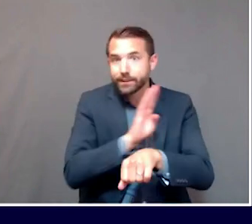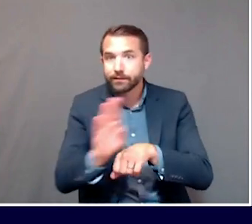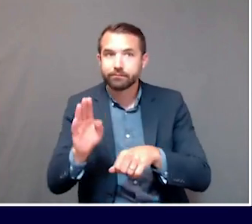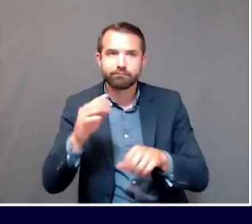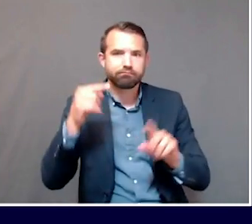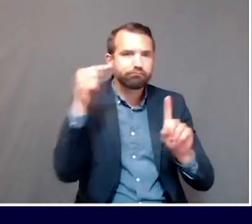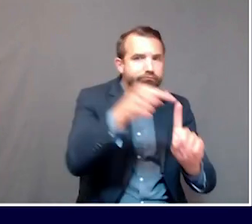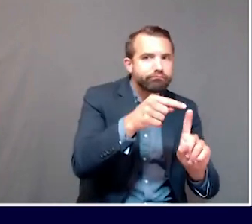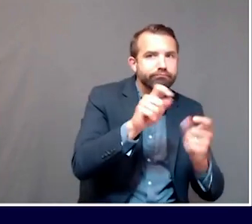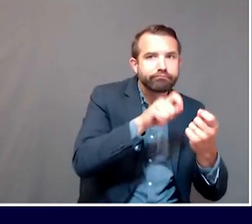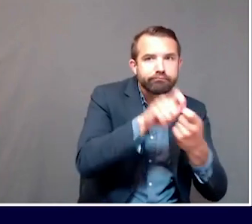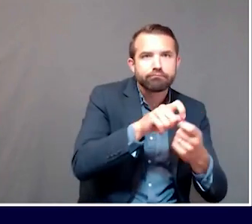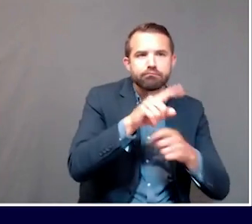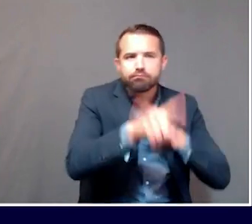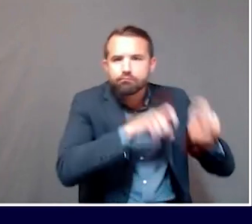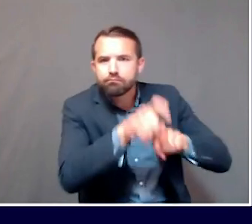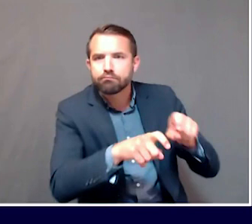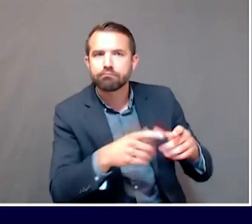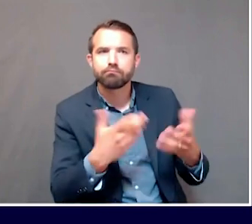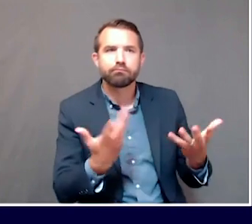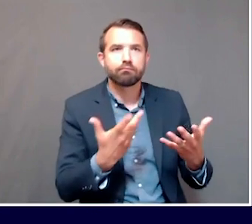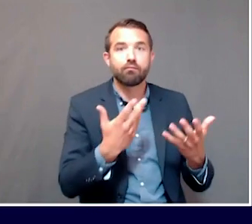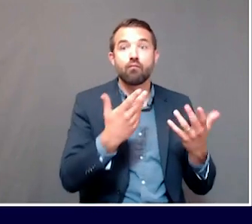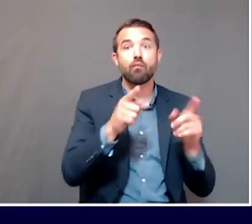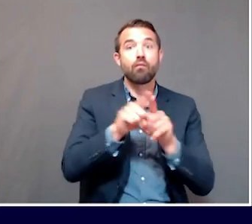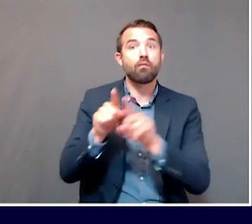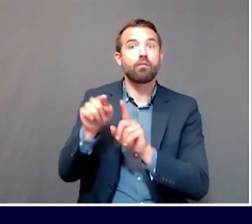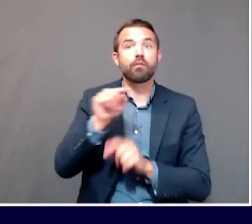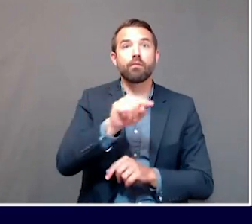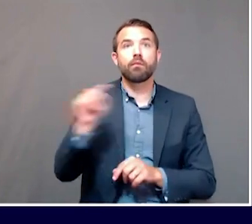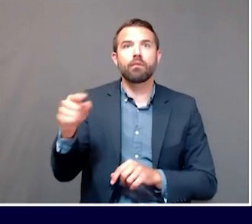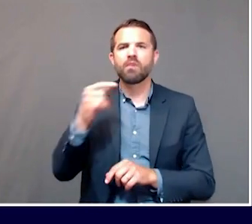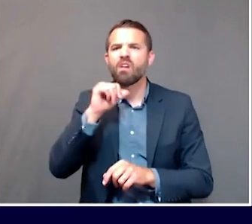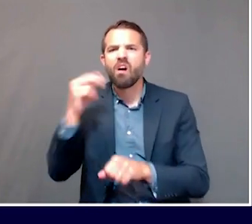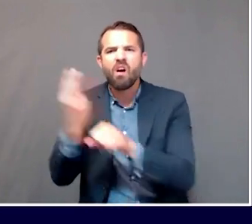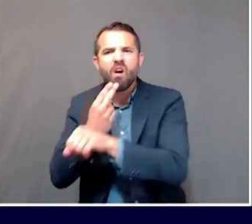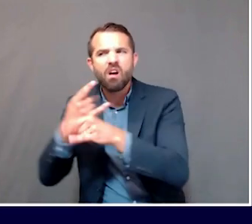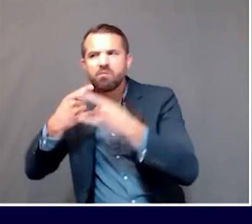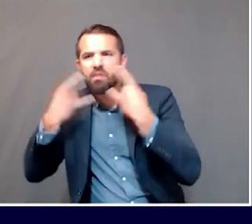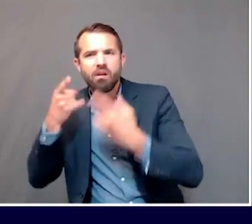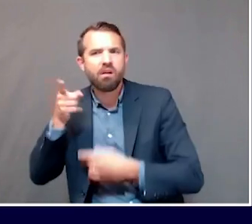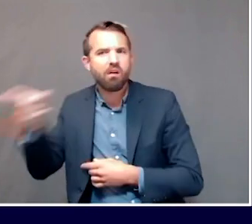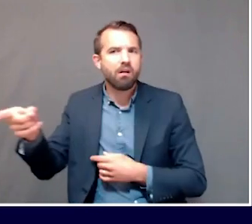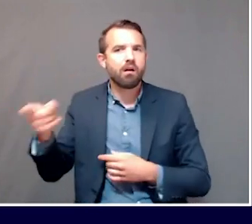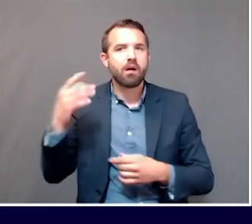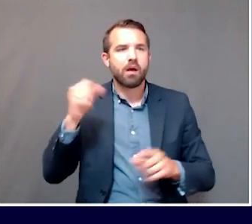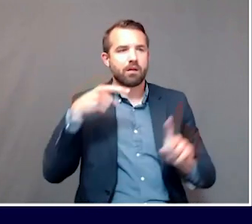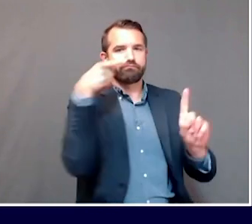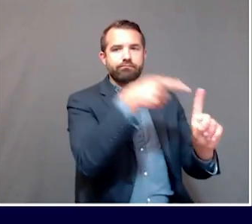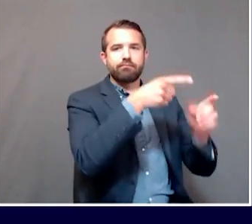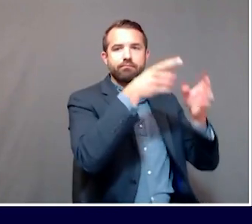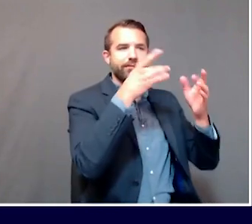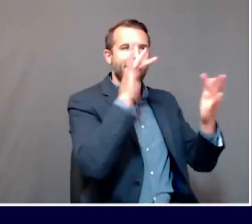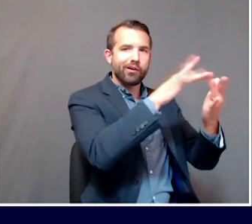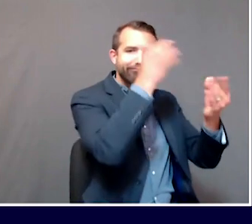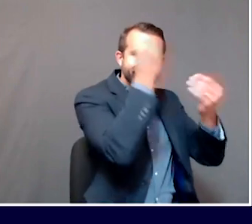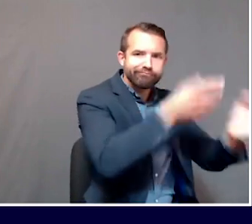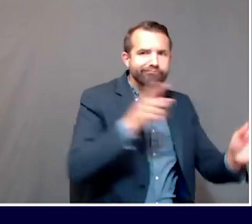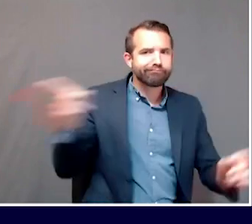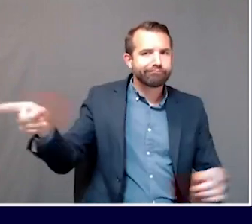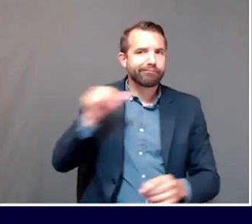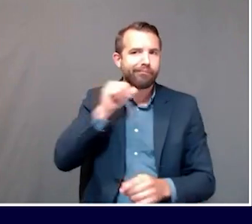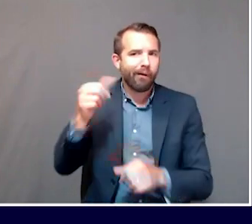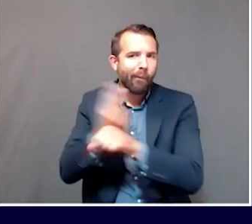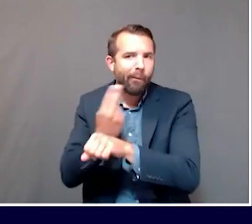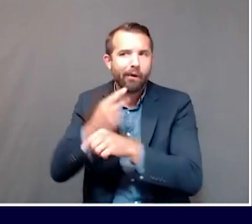public complaints. These municipal programs vary in size and scope. For example, the town of Kittery, we've